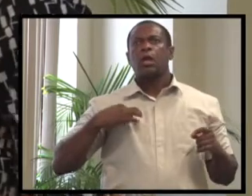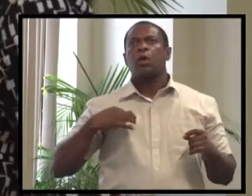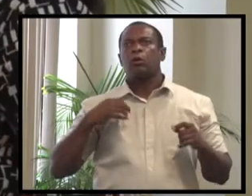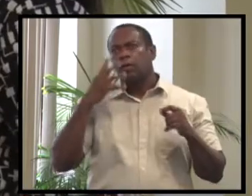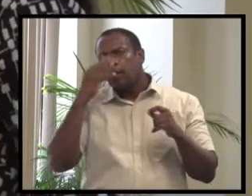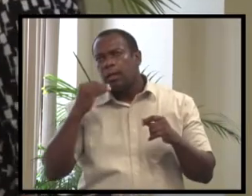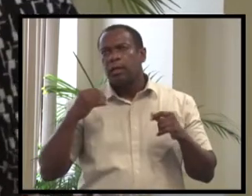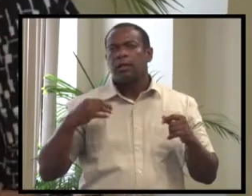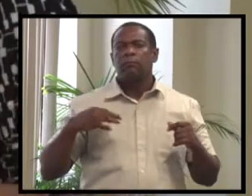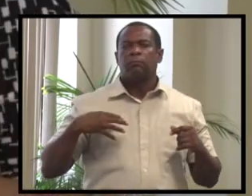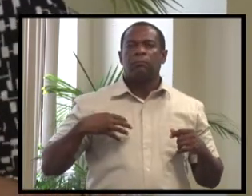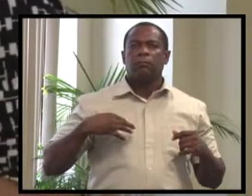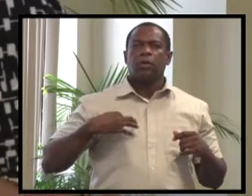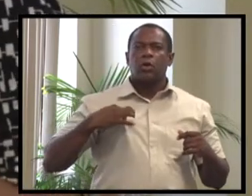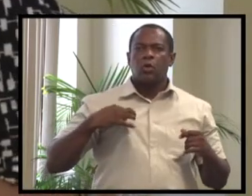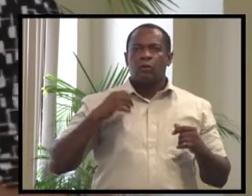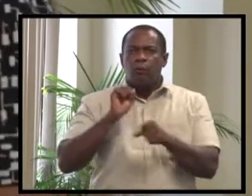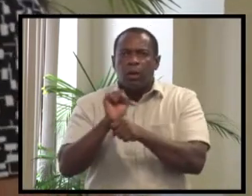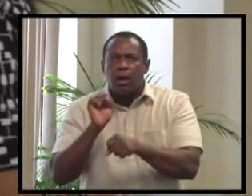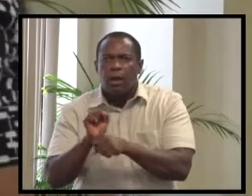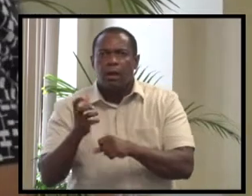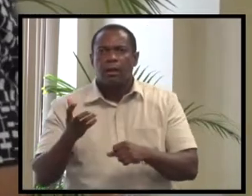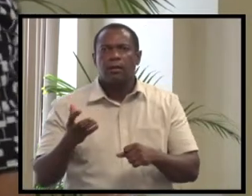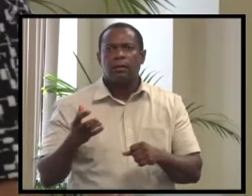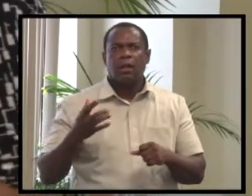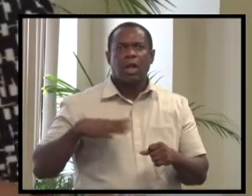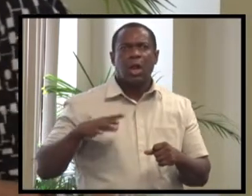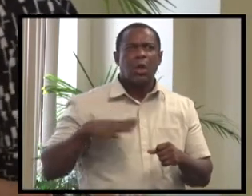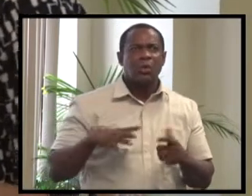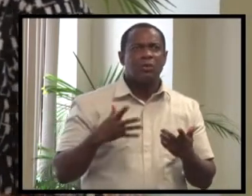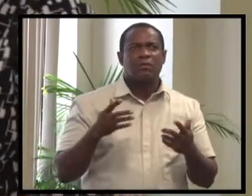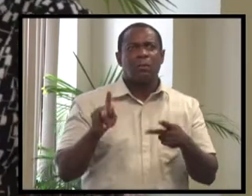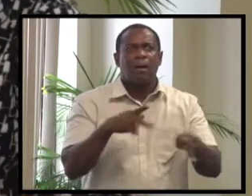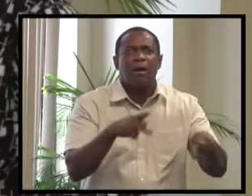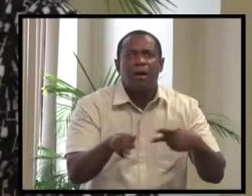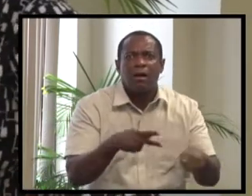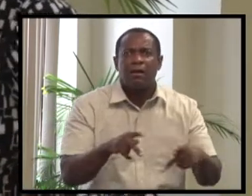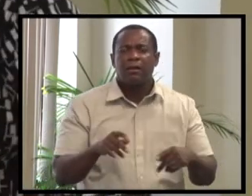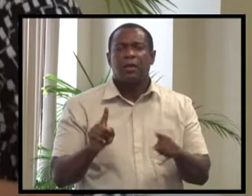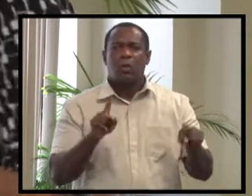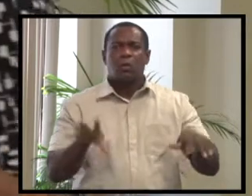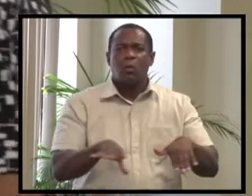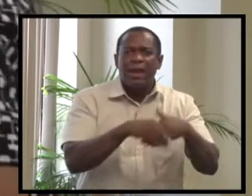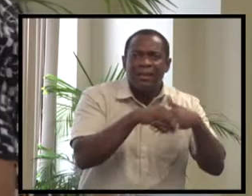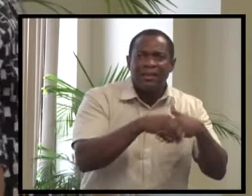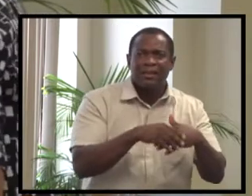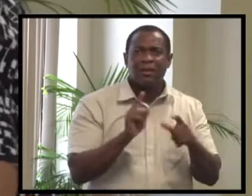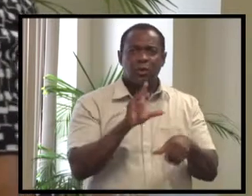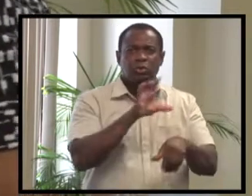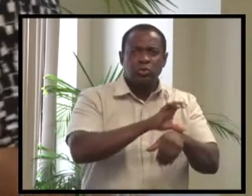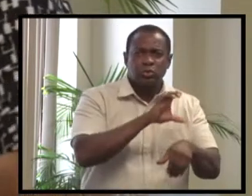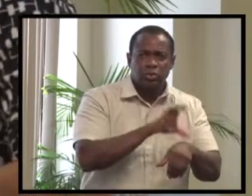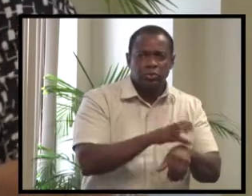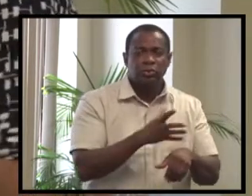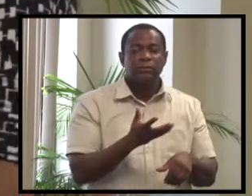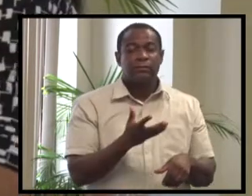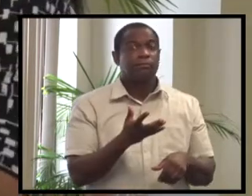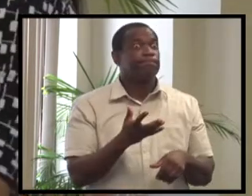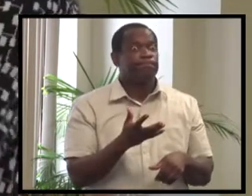work, to go to school, to go and party, maybe to go to my friend's wedding, to go to church.